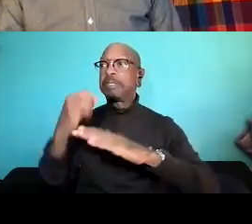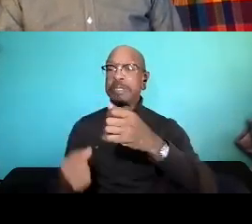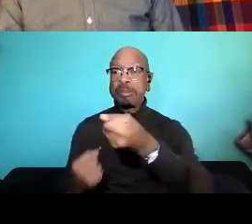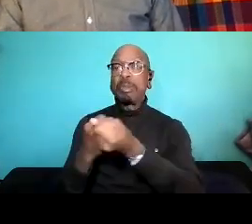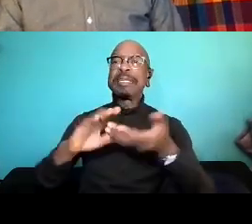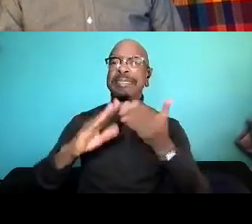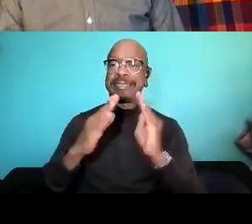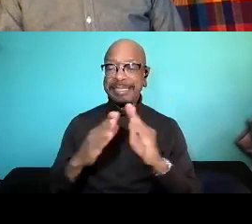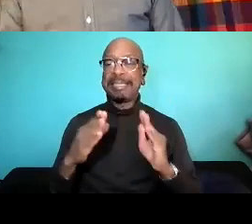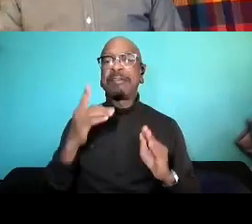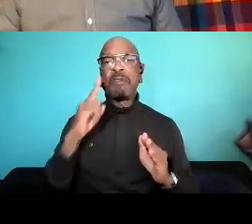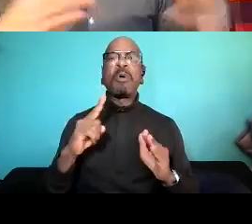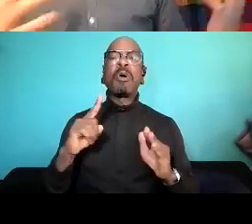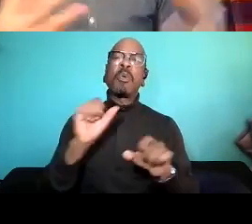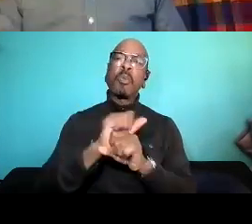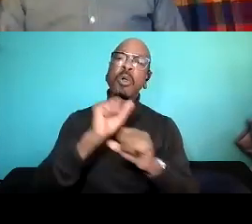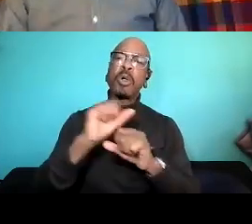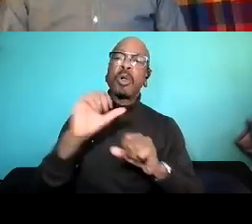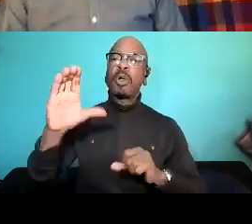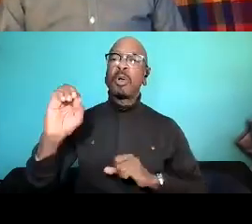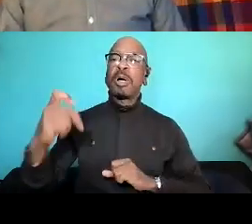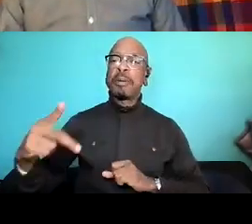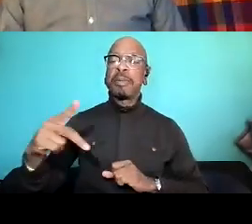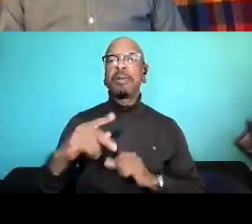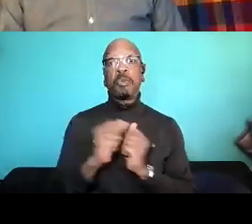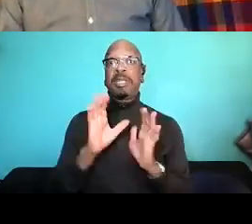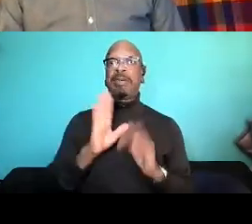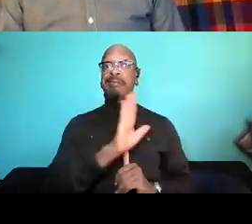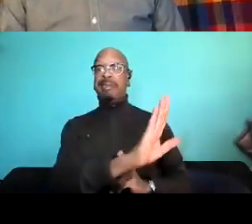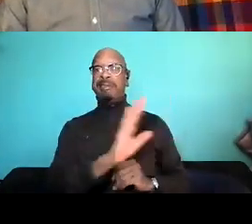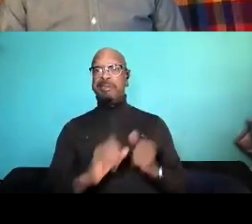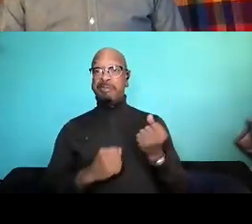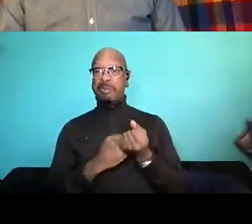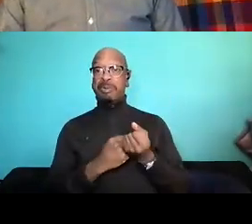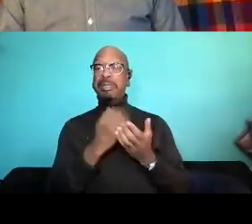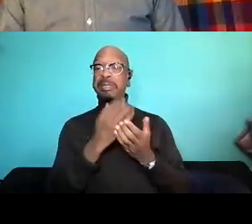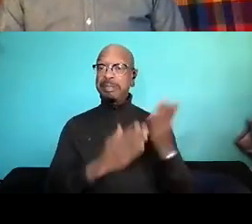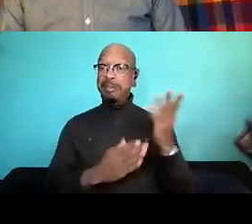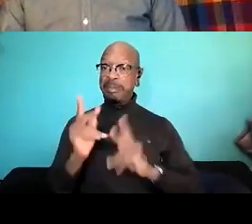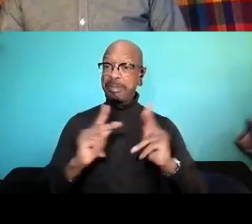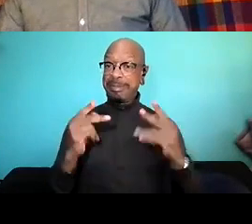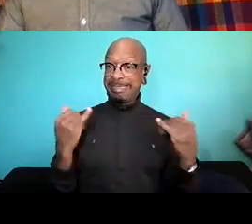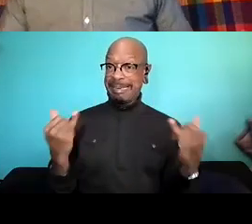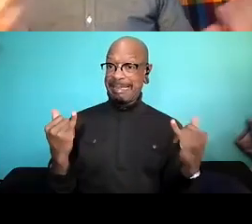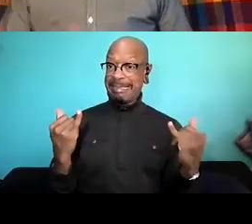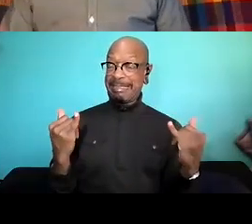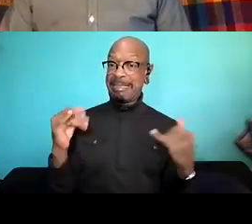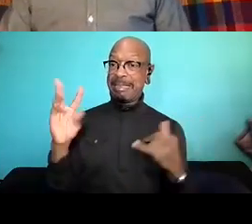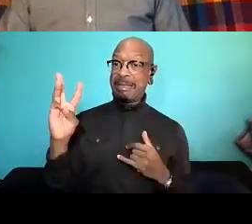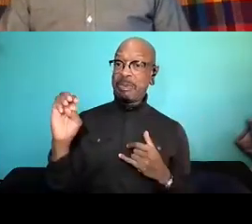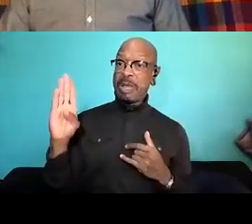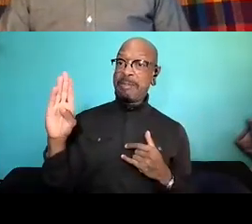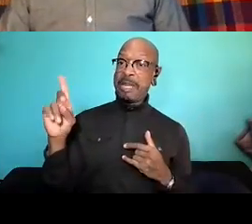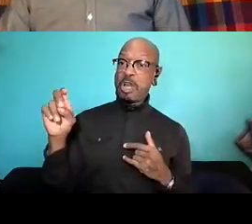cooperatives. Without all of their support and probably some of the folks on today's webinar, we wouldn't be able to